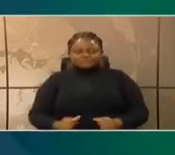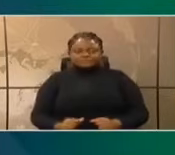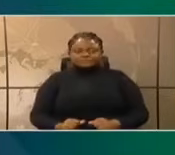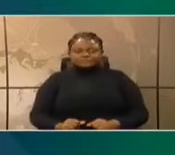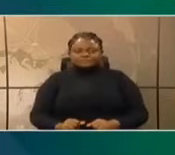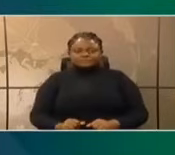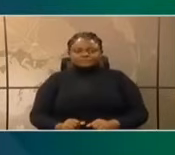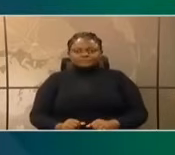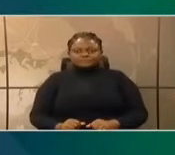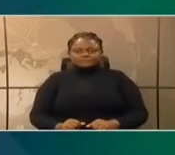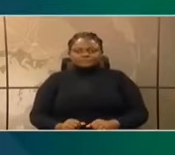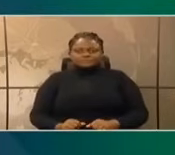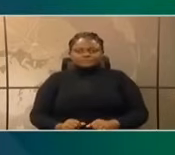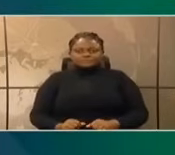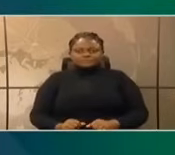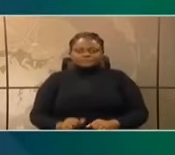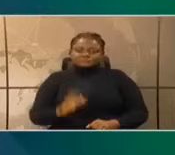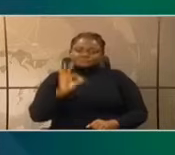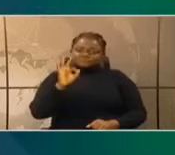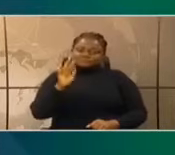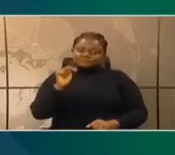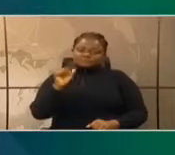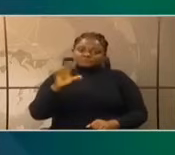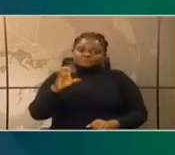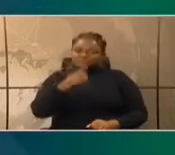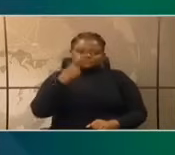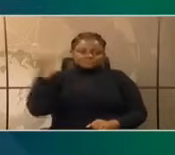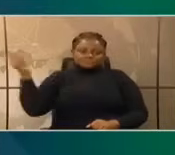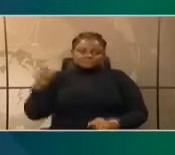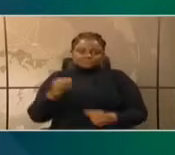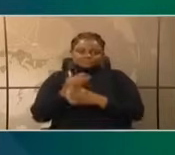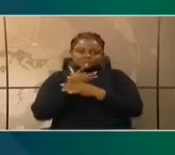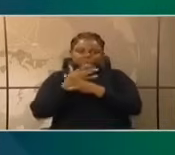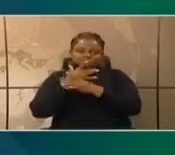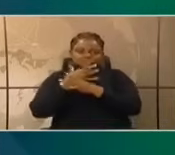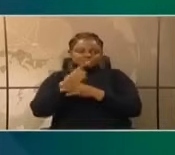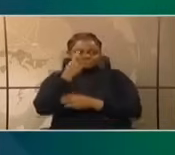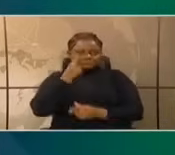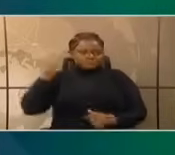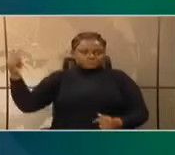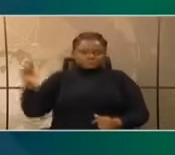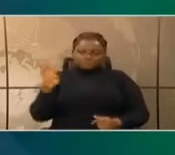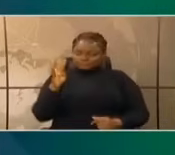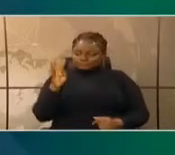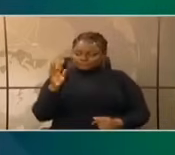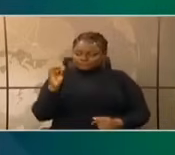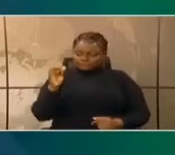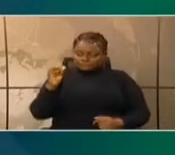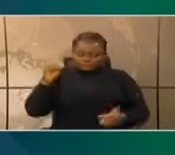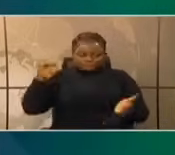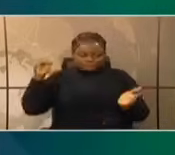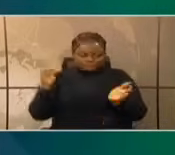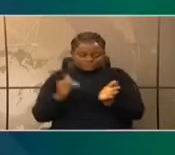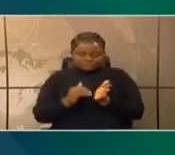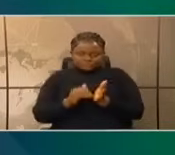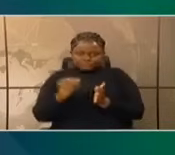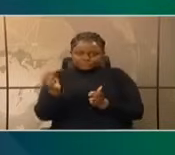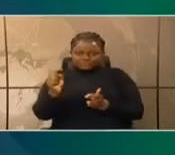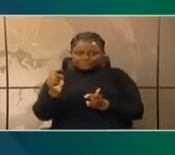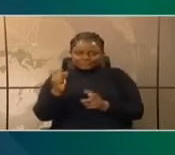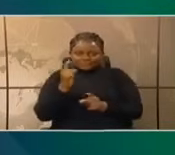30, 31, 32, 33, 34, 30. Ko France, na komisa. Ko Germany, na komisa. I raised $40,000 in just